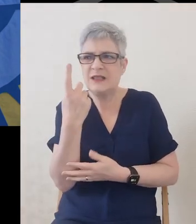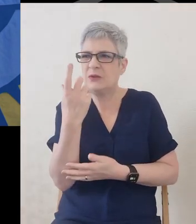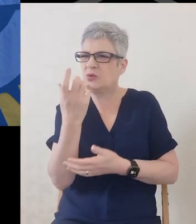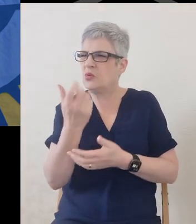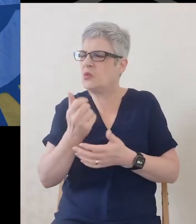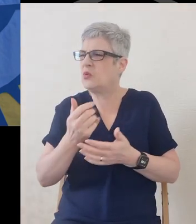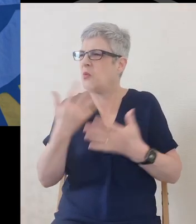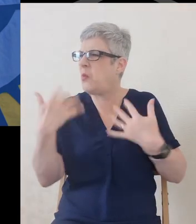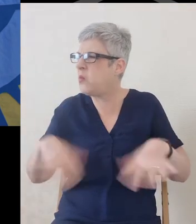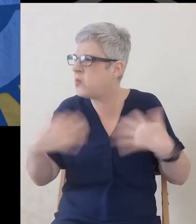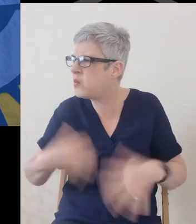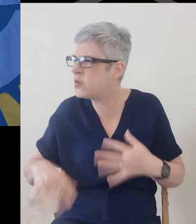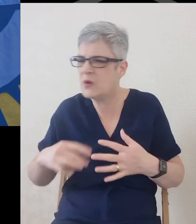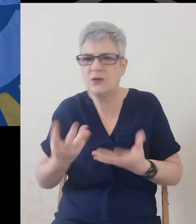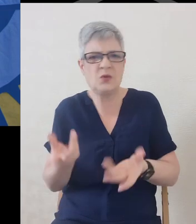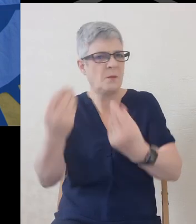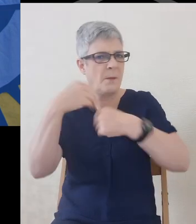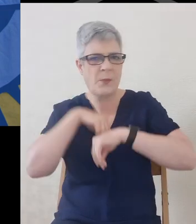in.